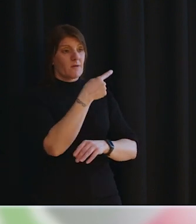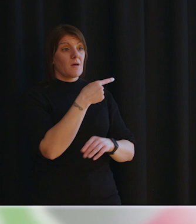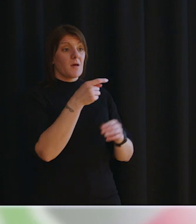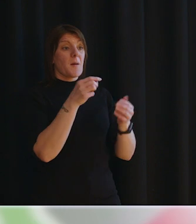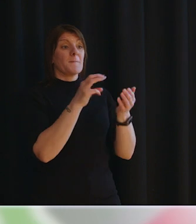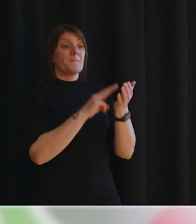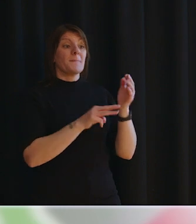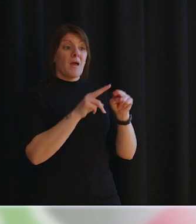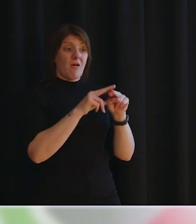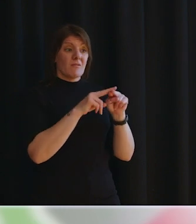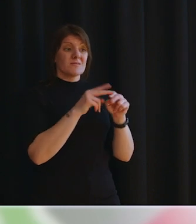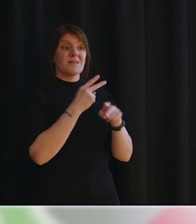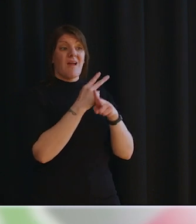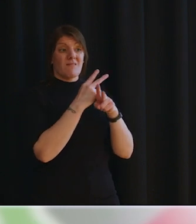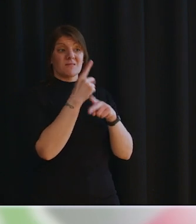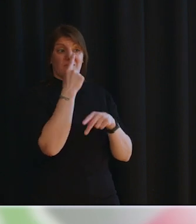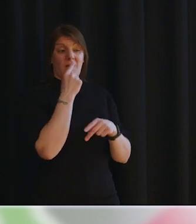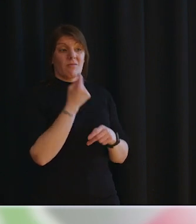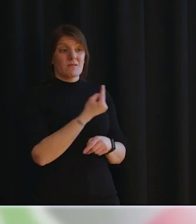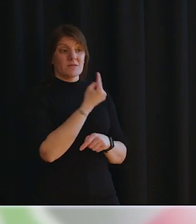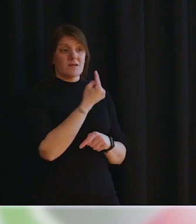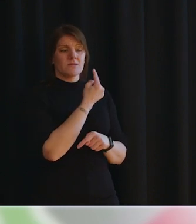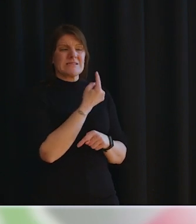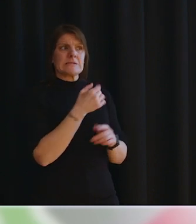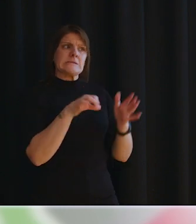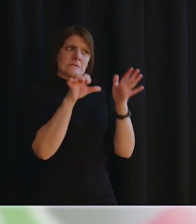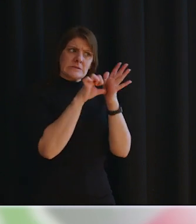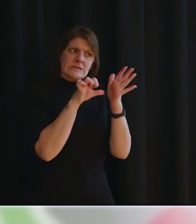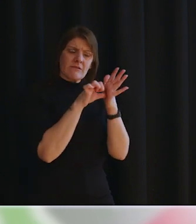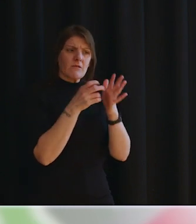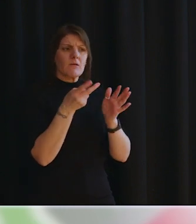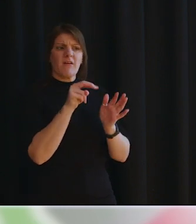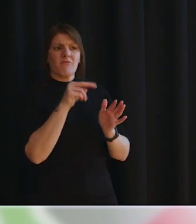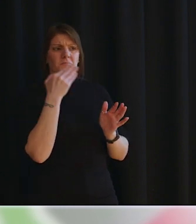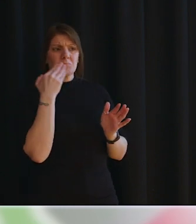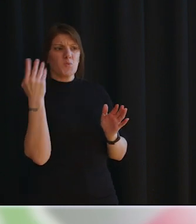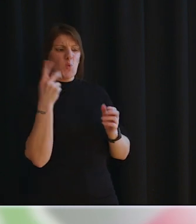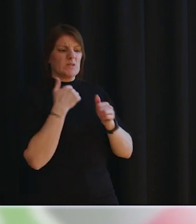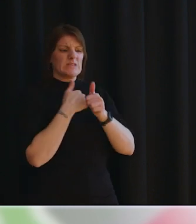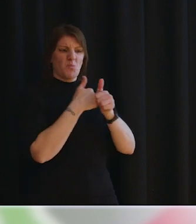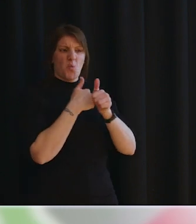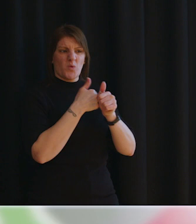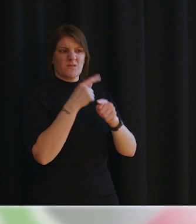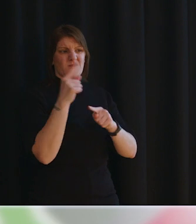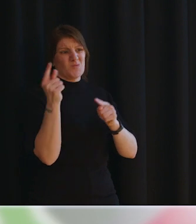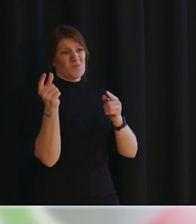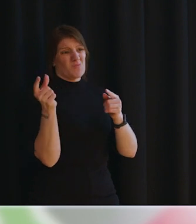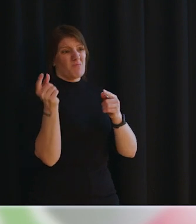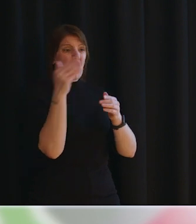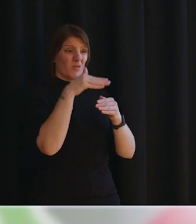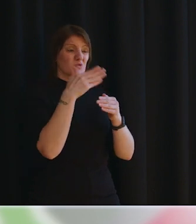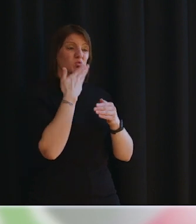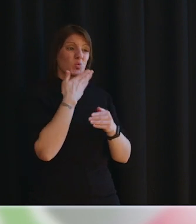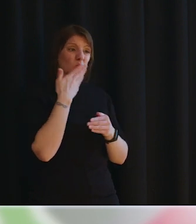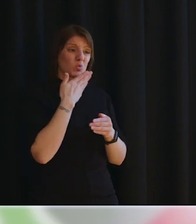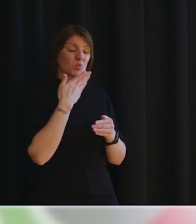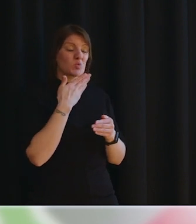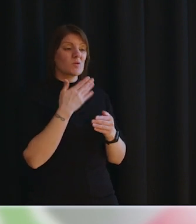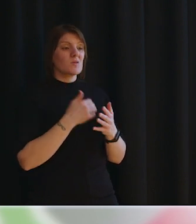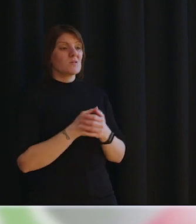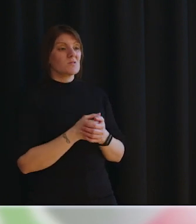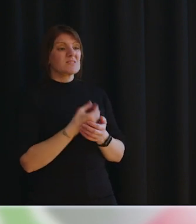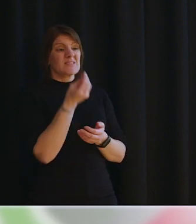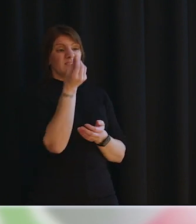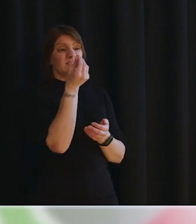more difficult if you're not supported by the school, because the parent carer doesn't necessarily have the access to all of that data and things to